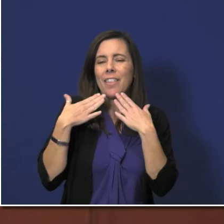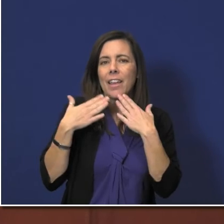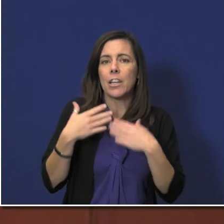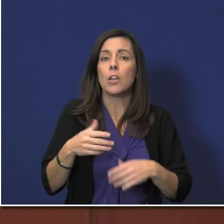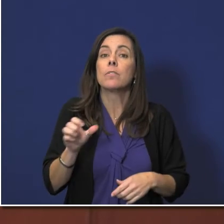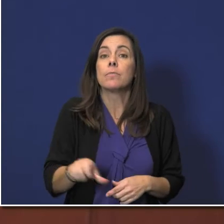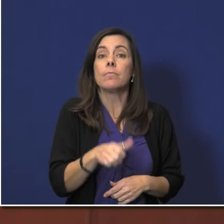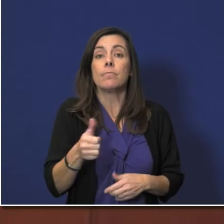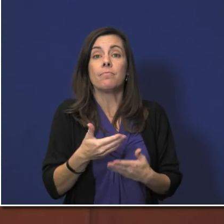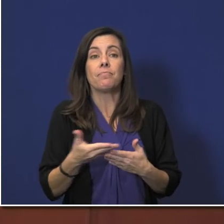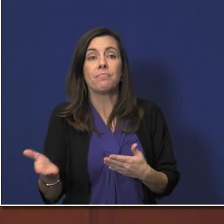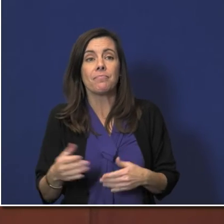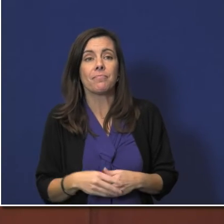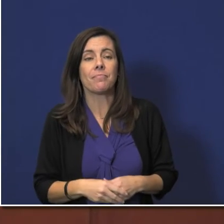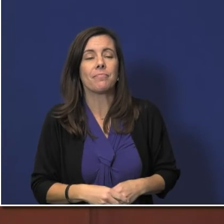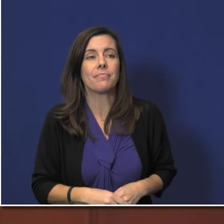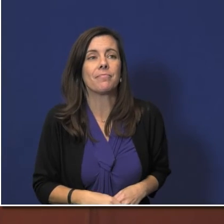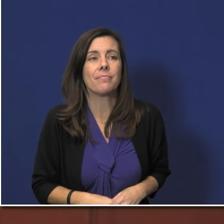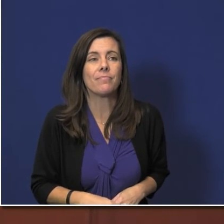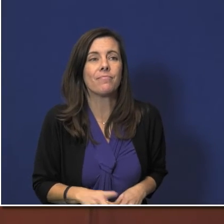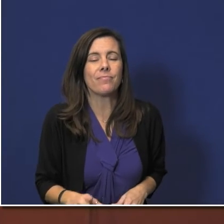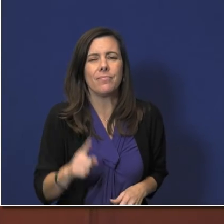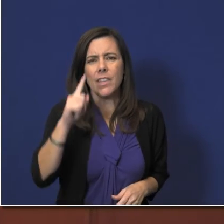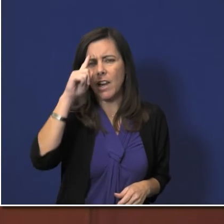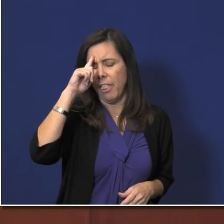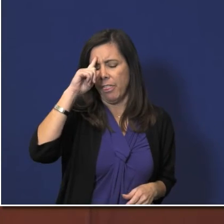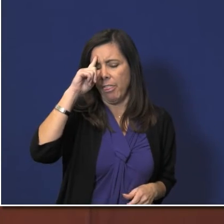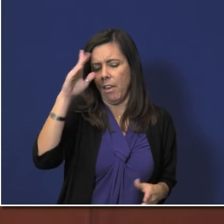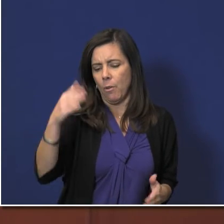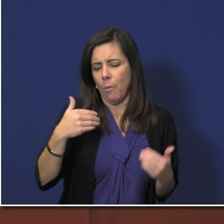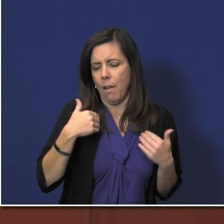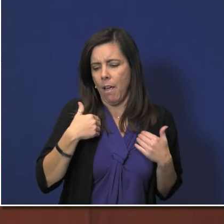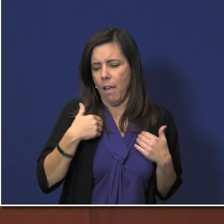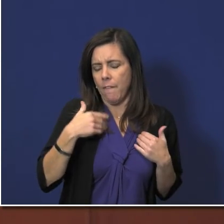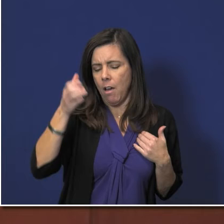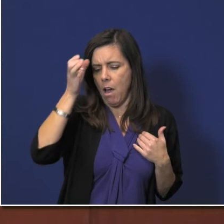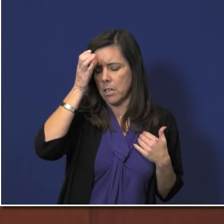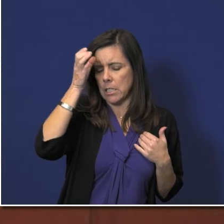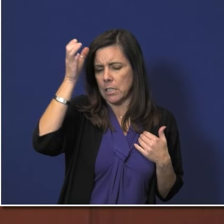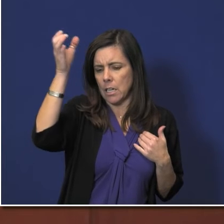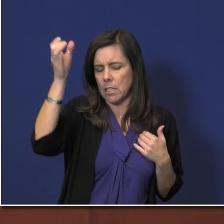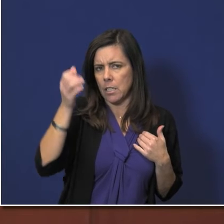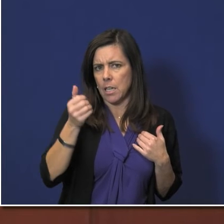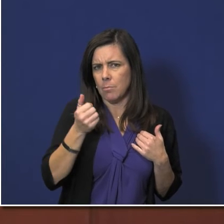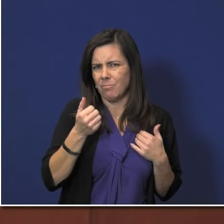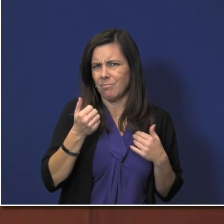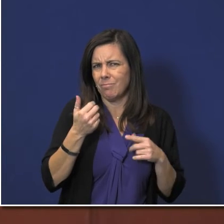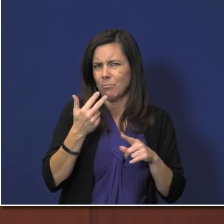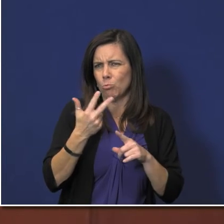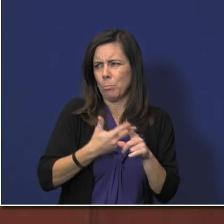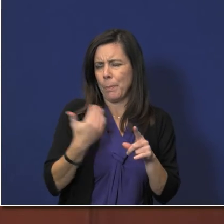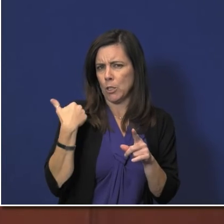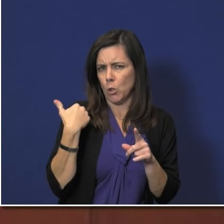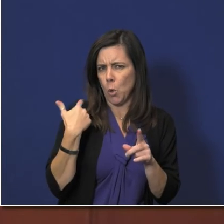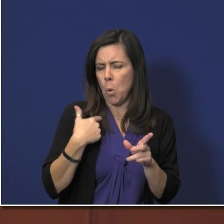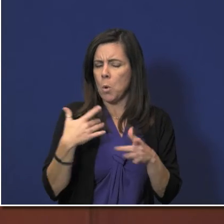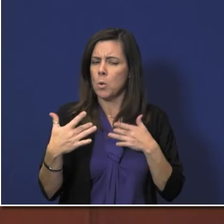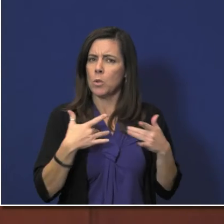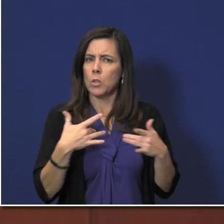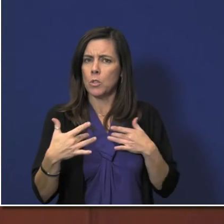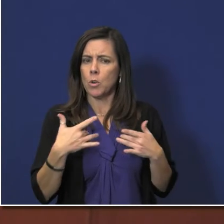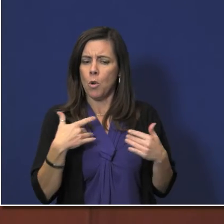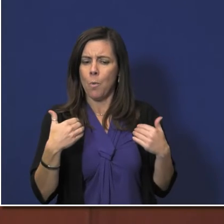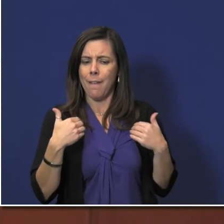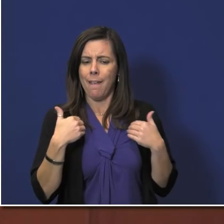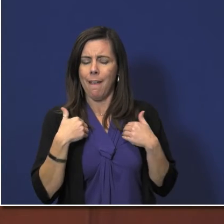really tickled with, because I think we had a concept a few months ago, And I was a little concerned that we had Cyfair High